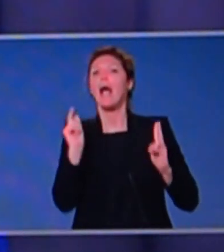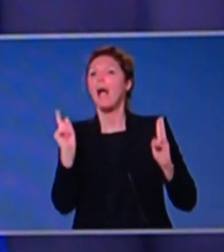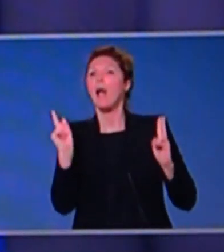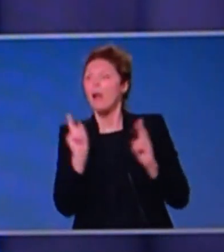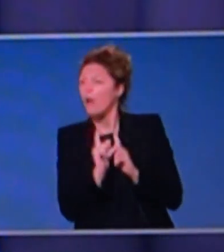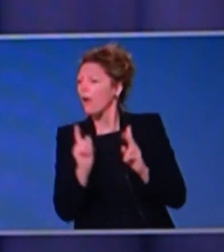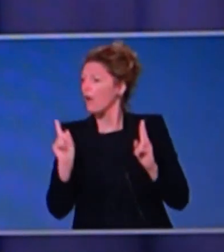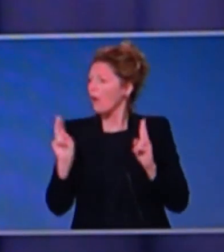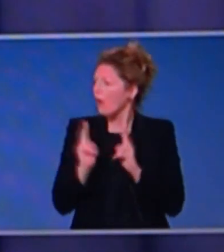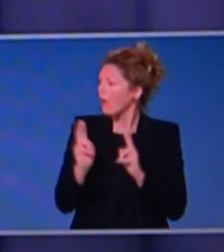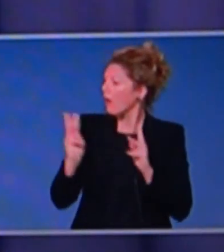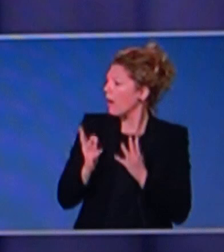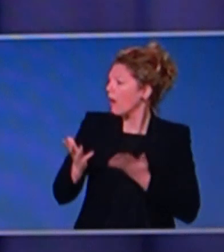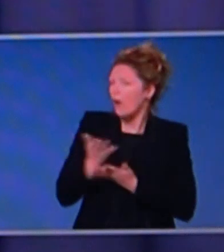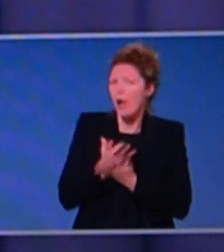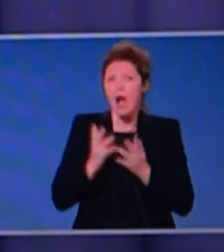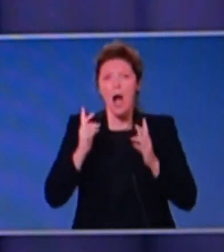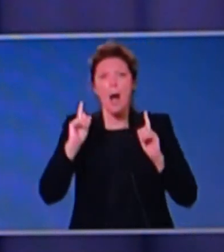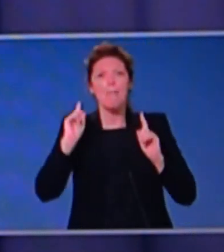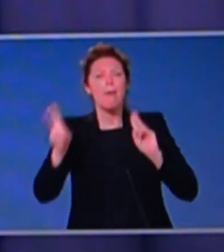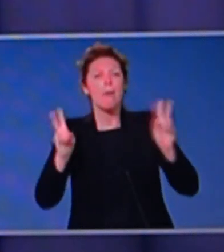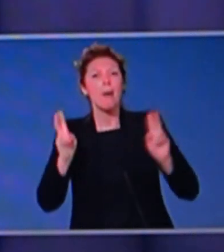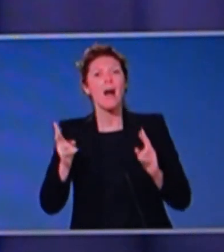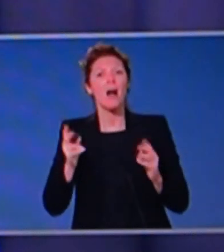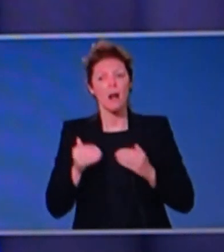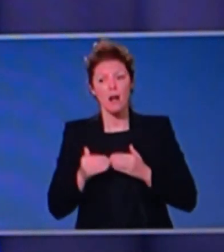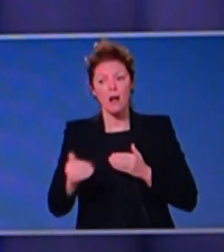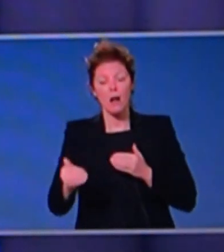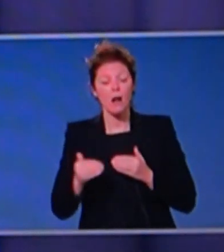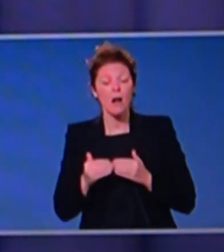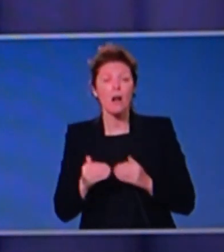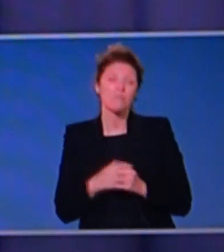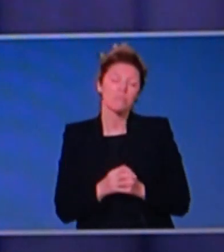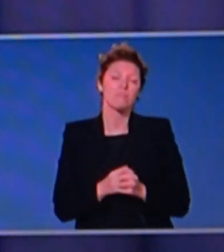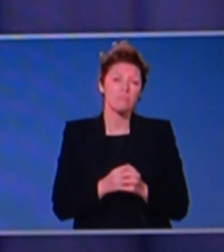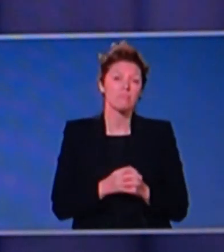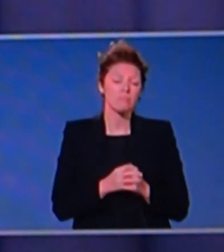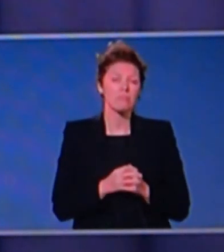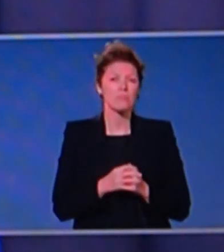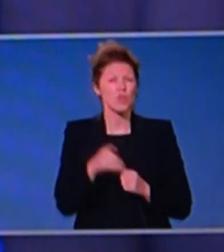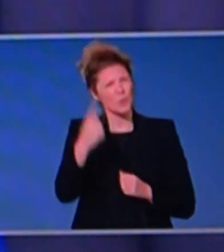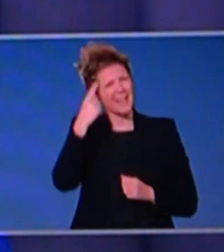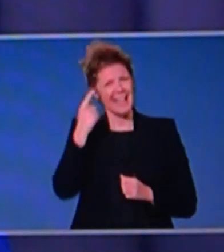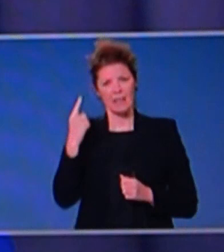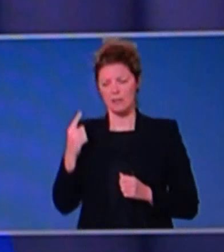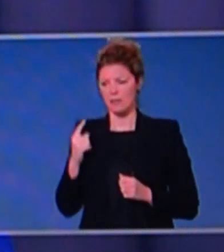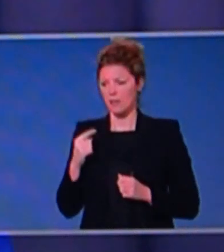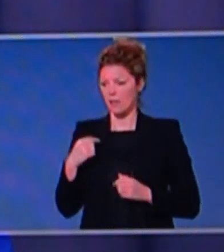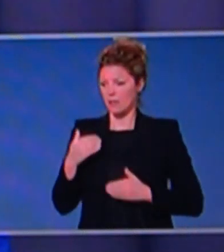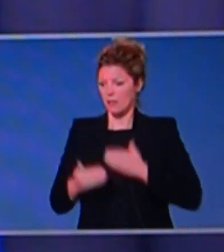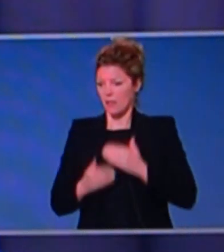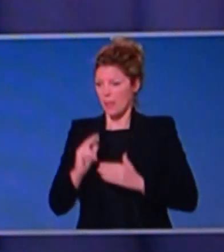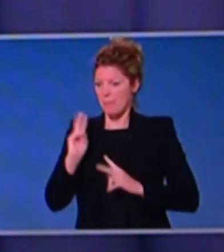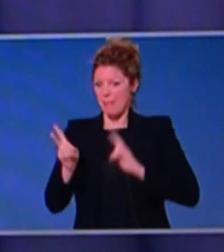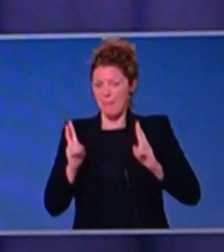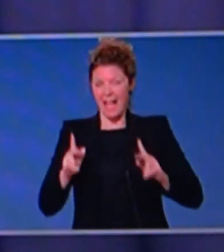to the life we all want to have. Will we be anxious during that time? Yes, that's inevitable. We can't stop the anxiety, but we can